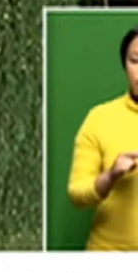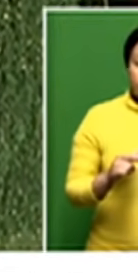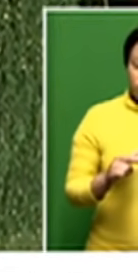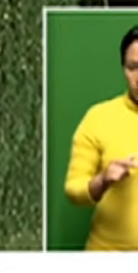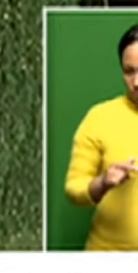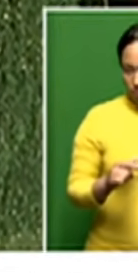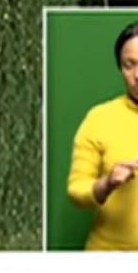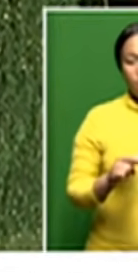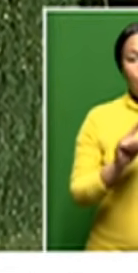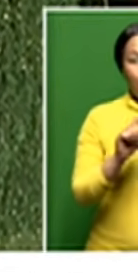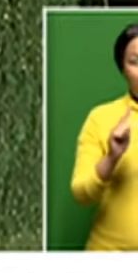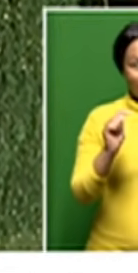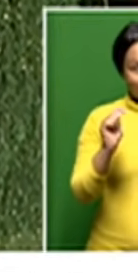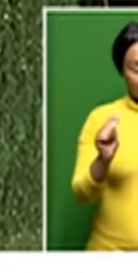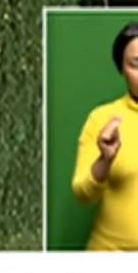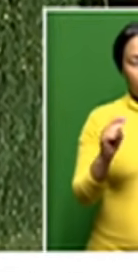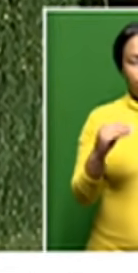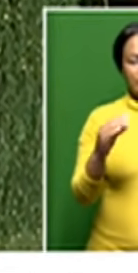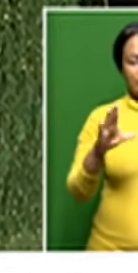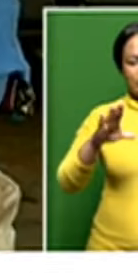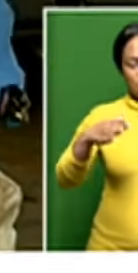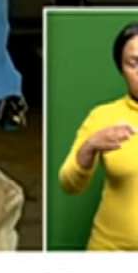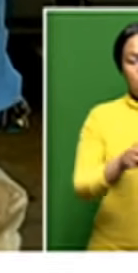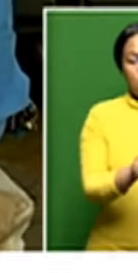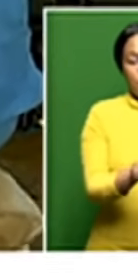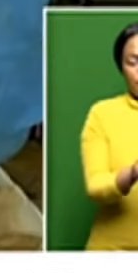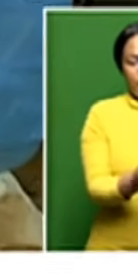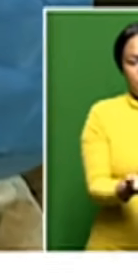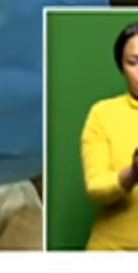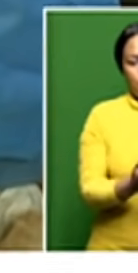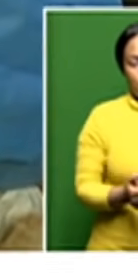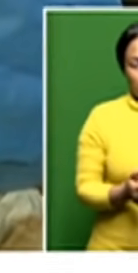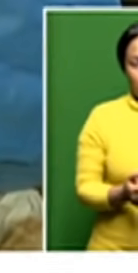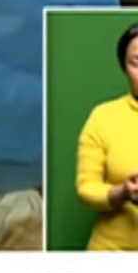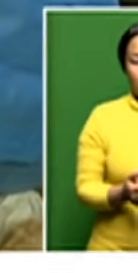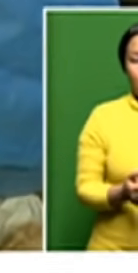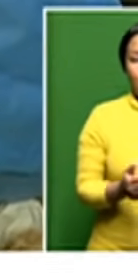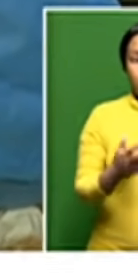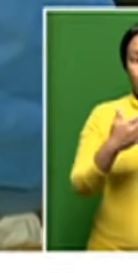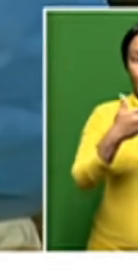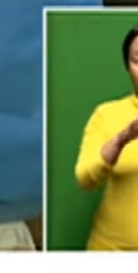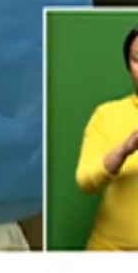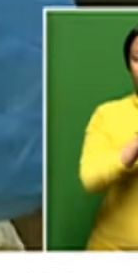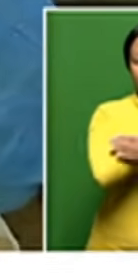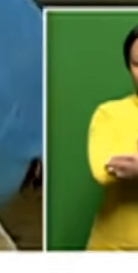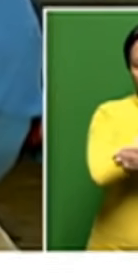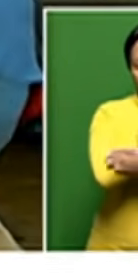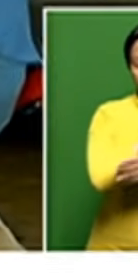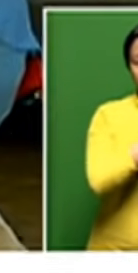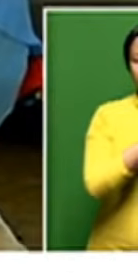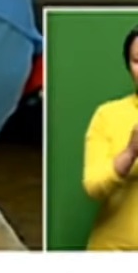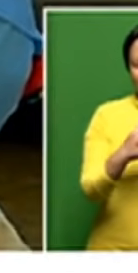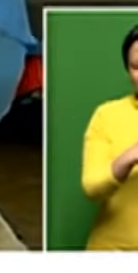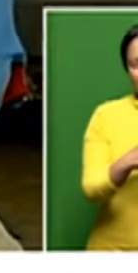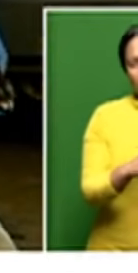industry is critically important to ensure that the supply lines are open in the country, but also accessible to